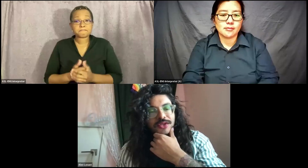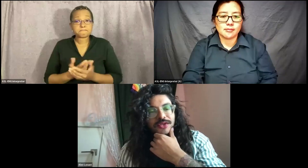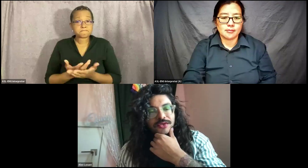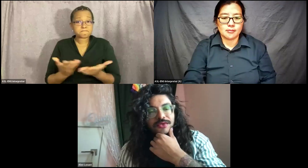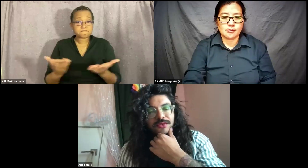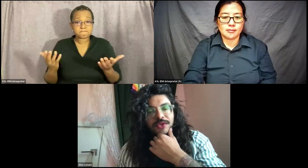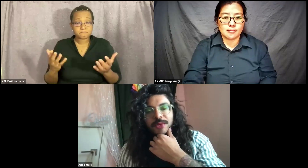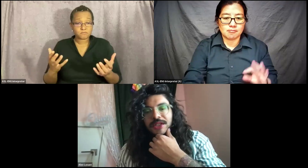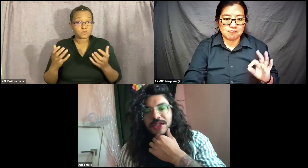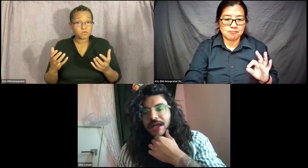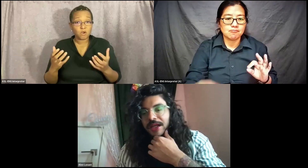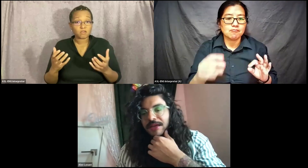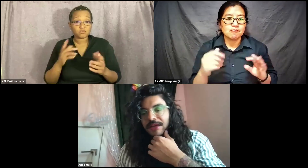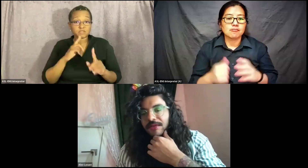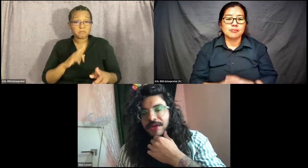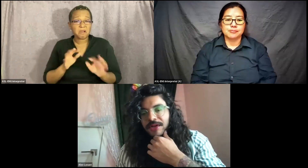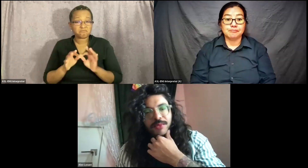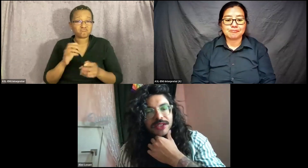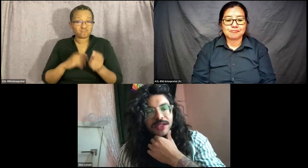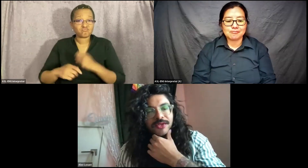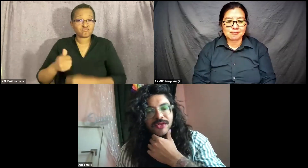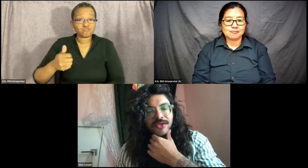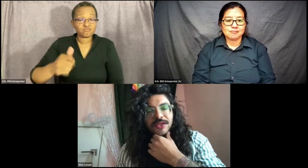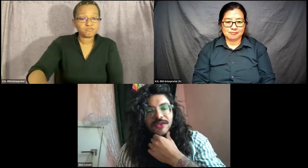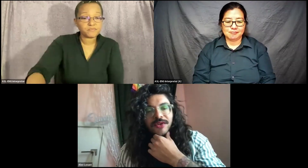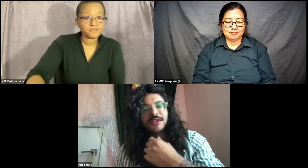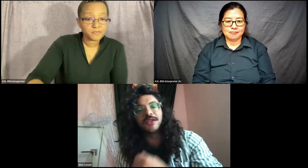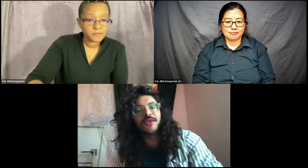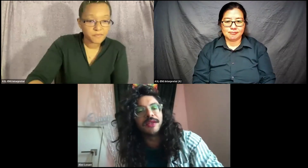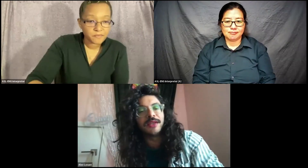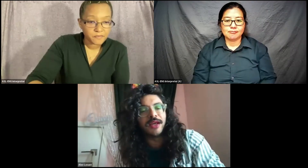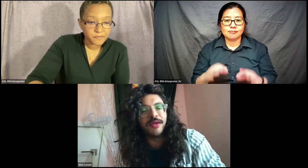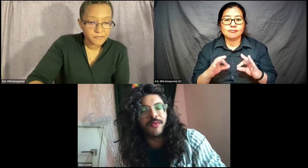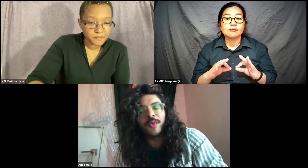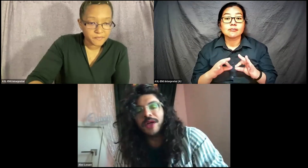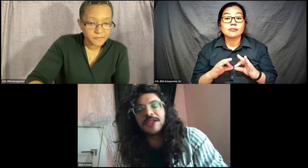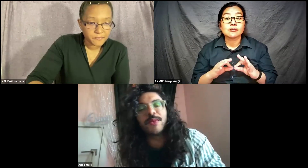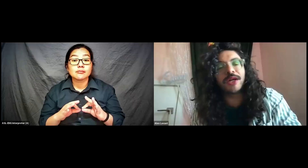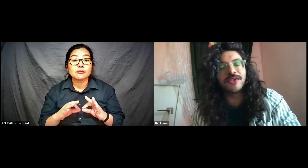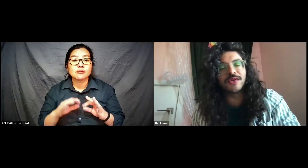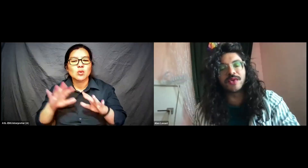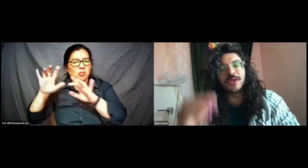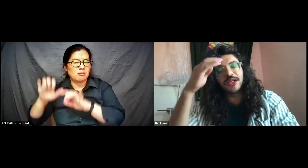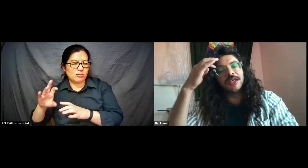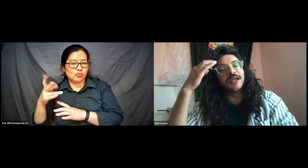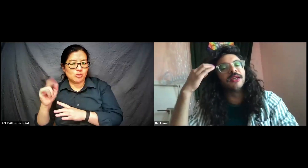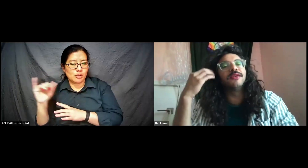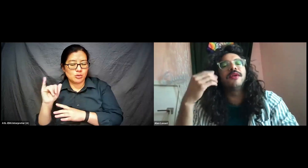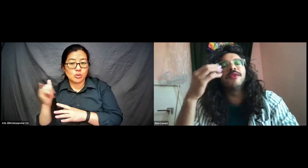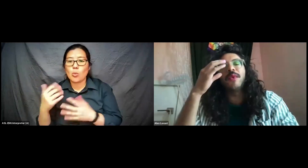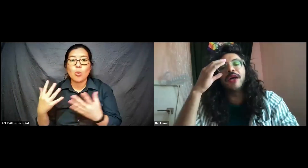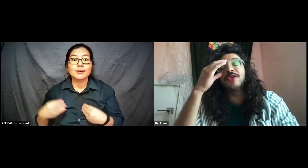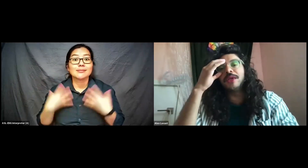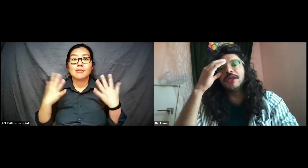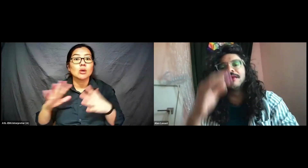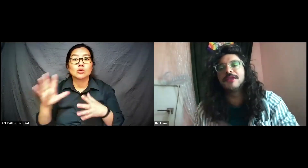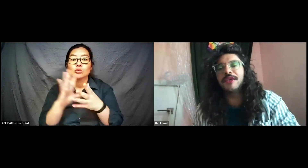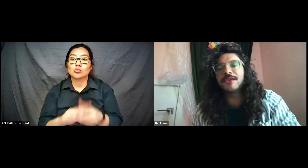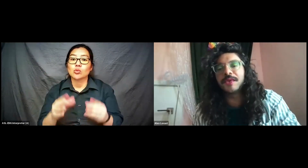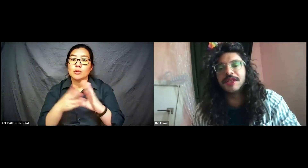up over here. So what I would love to extend to Hedgen, Jess,